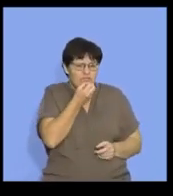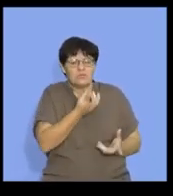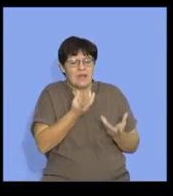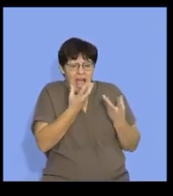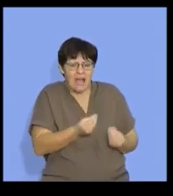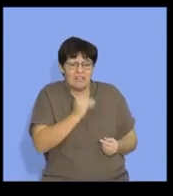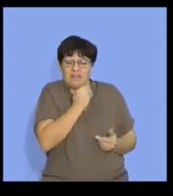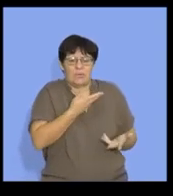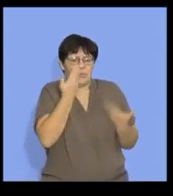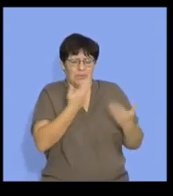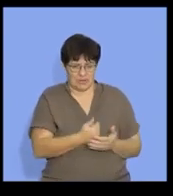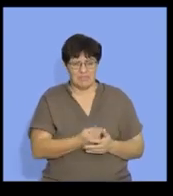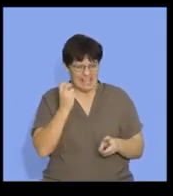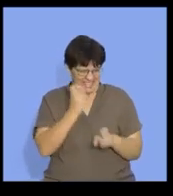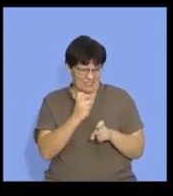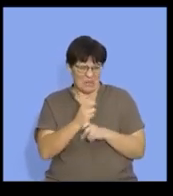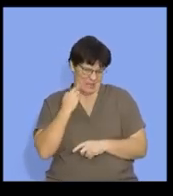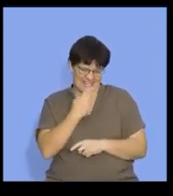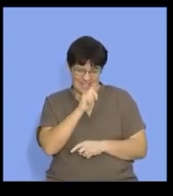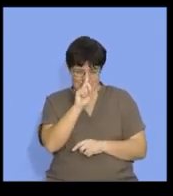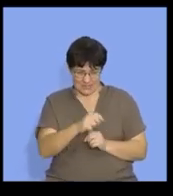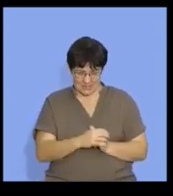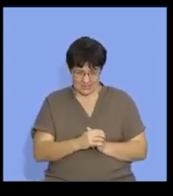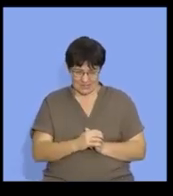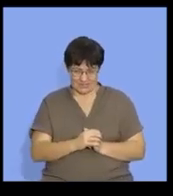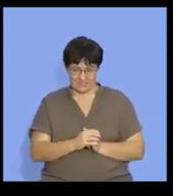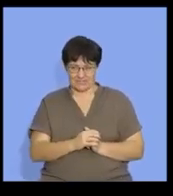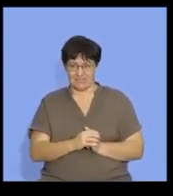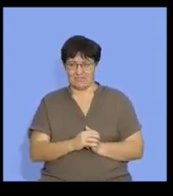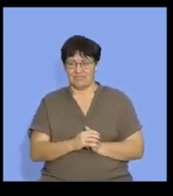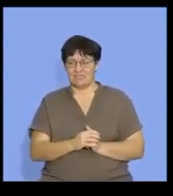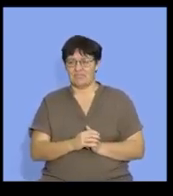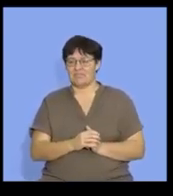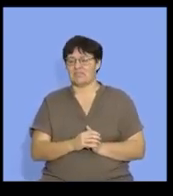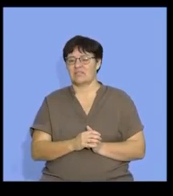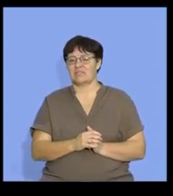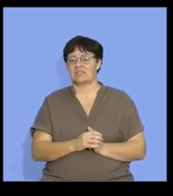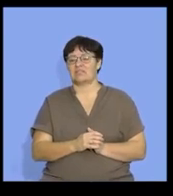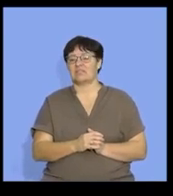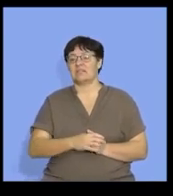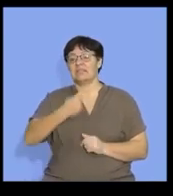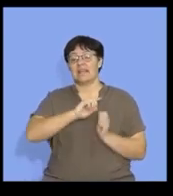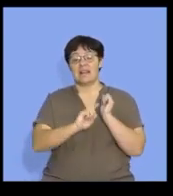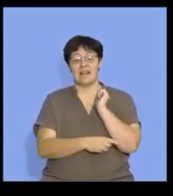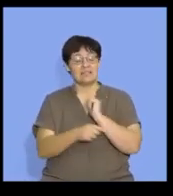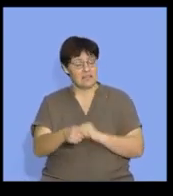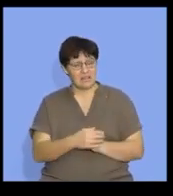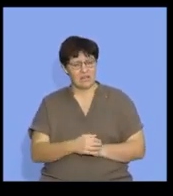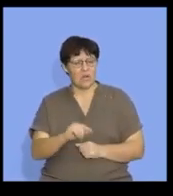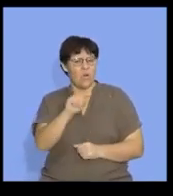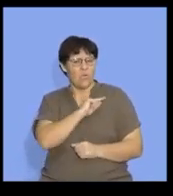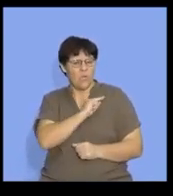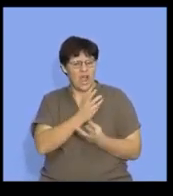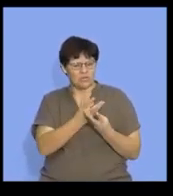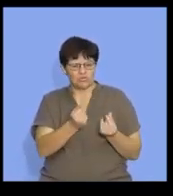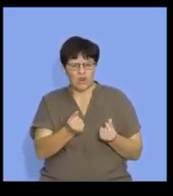is it's a difficult question. It's a higher order question. All right, the second last question was, why was dry